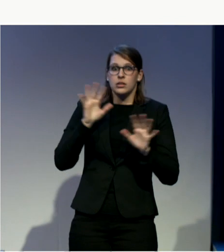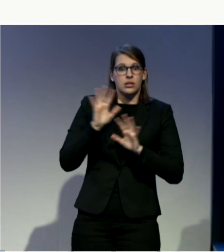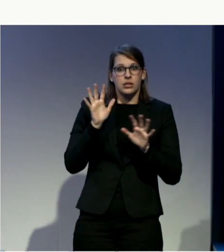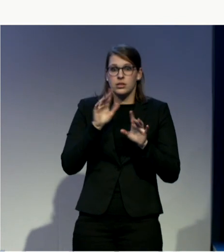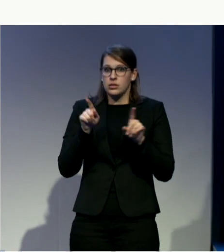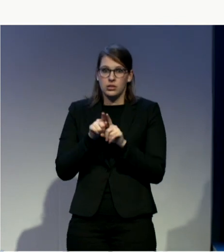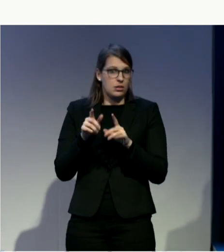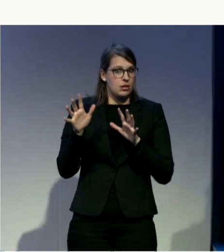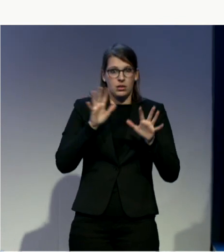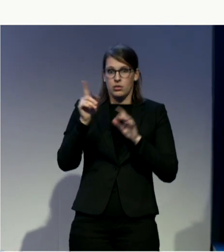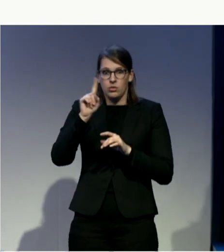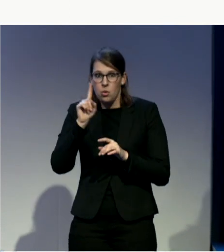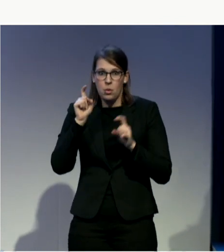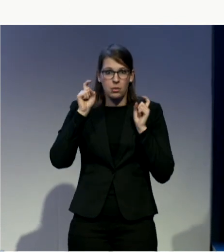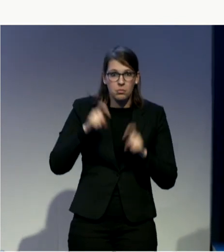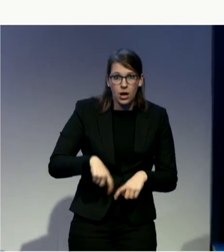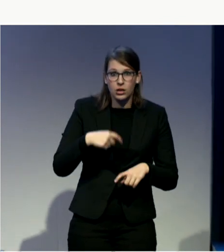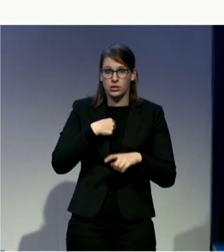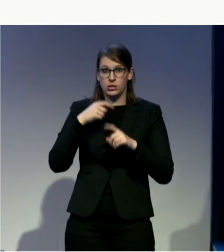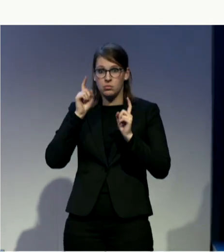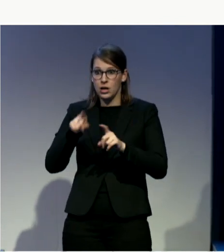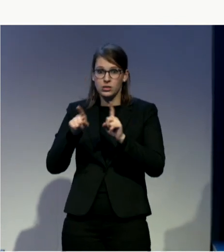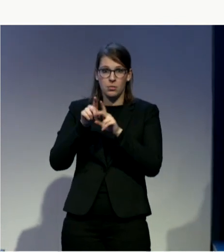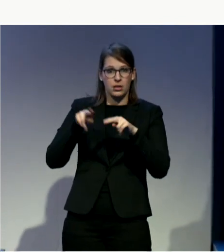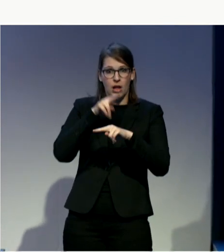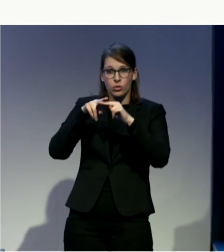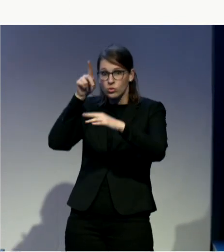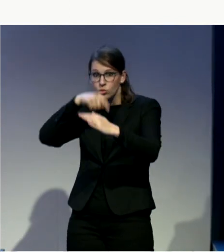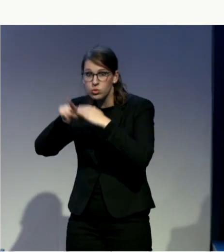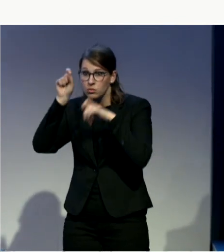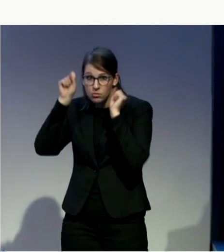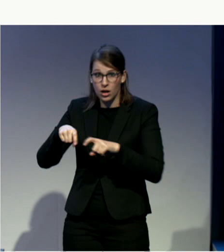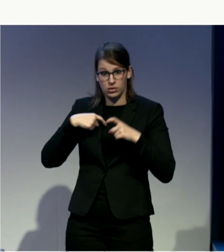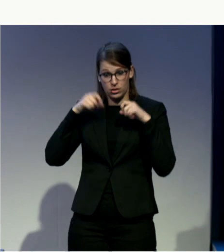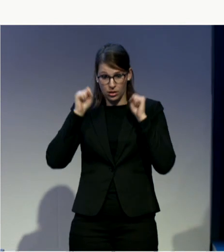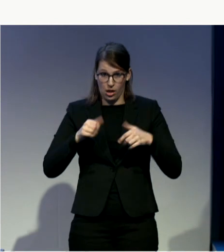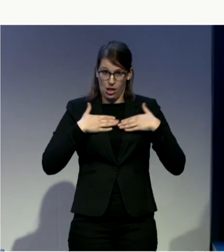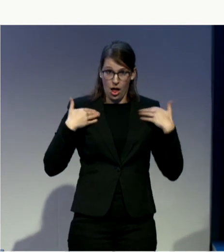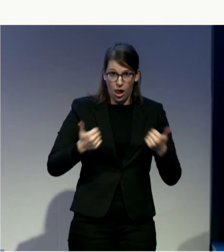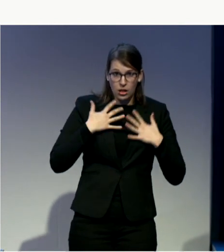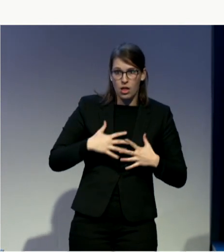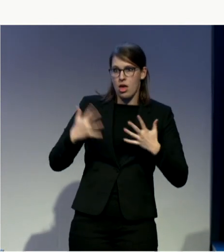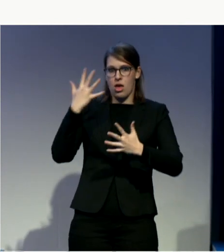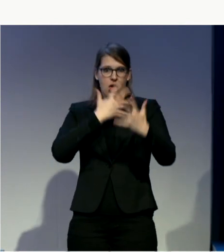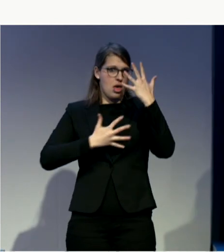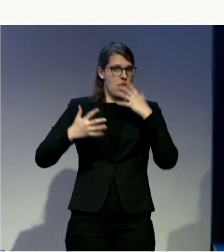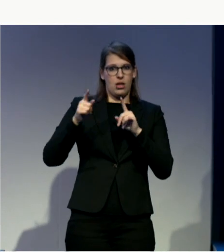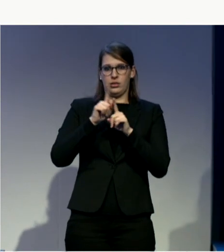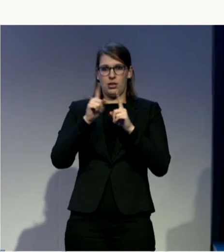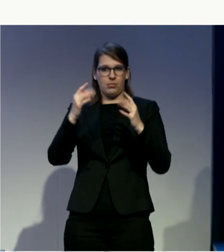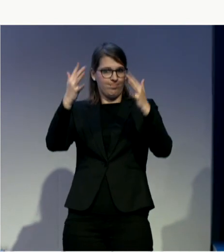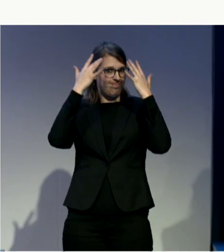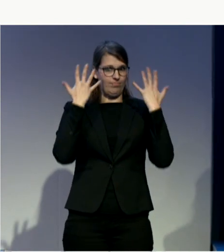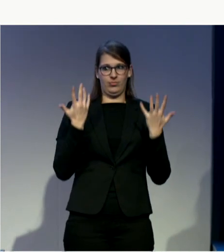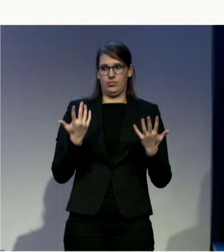natural nature streak? And actually, I sat there and reflected, we